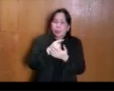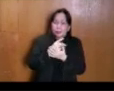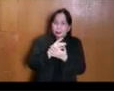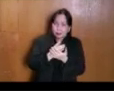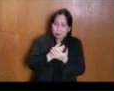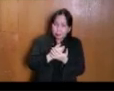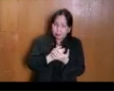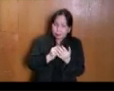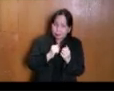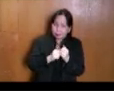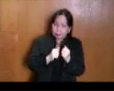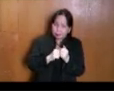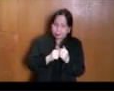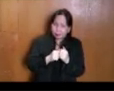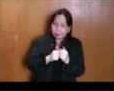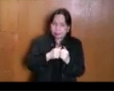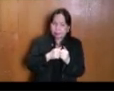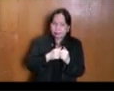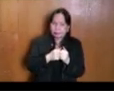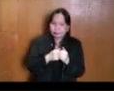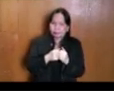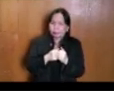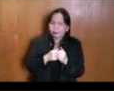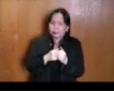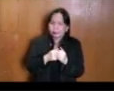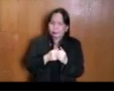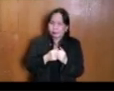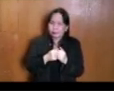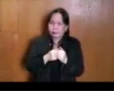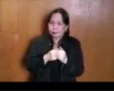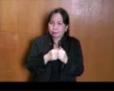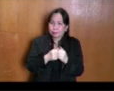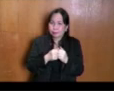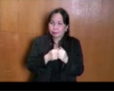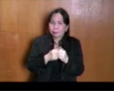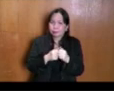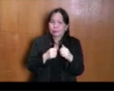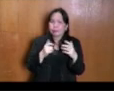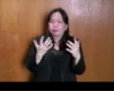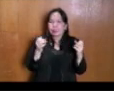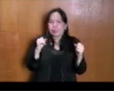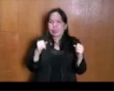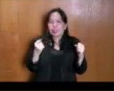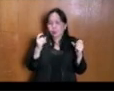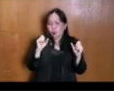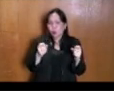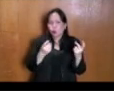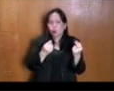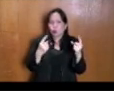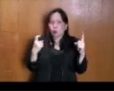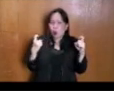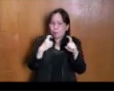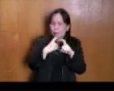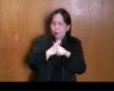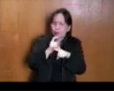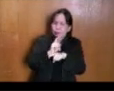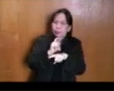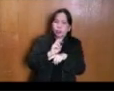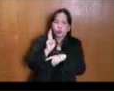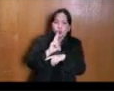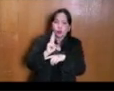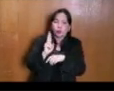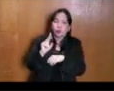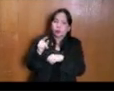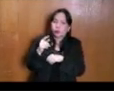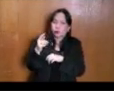objectives. So it's basically any algorithm that's able to complete a complex task in ways that mimic human intelligence.